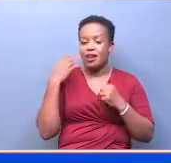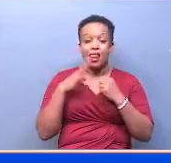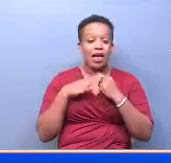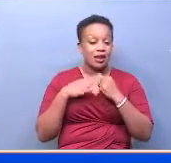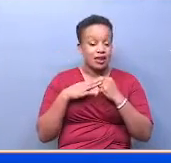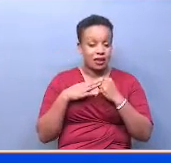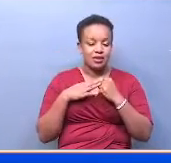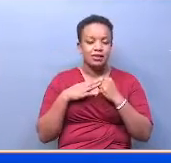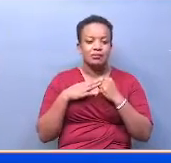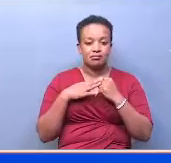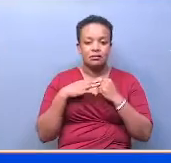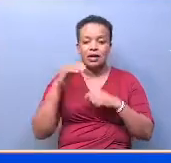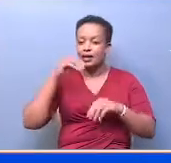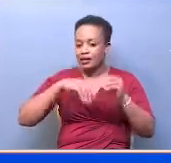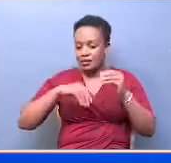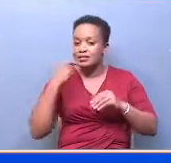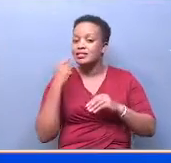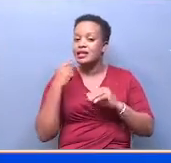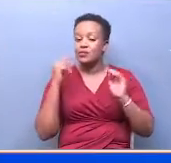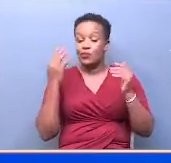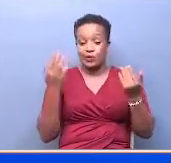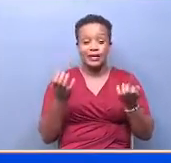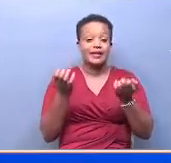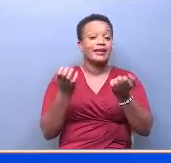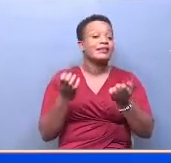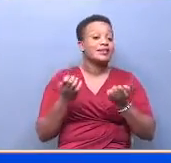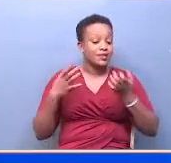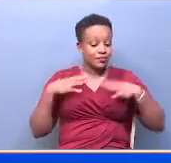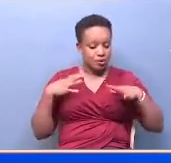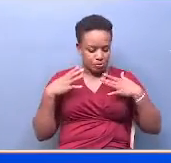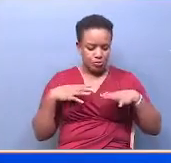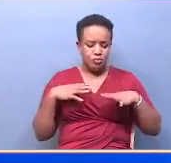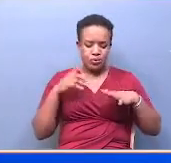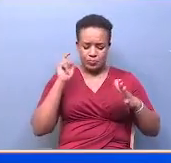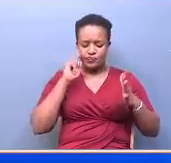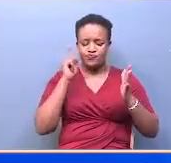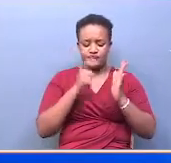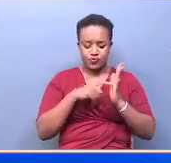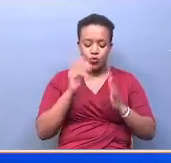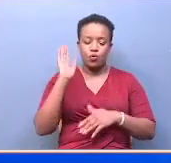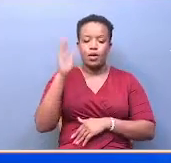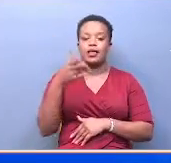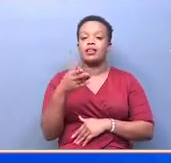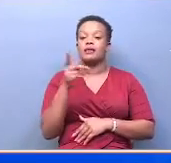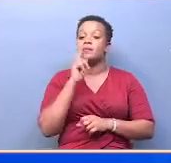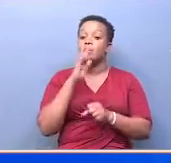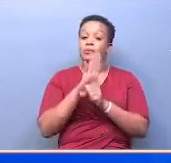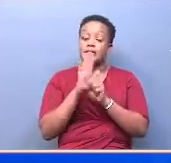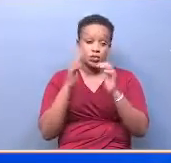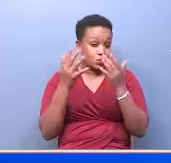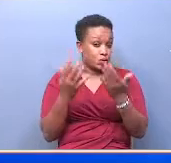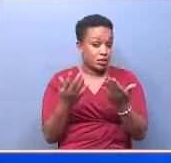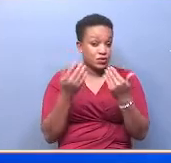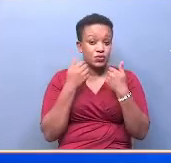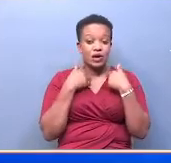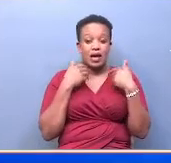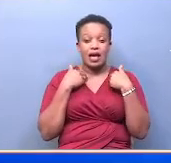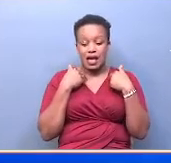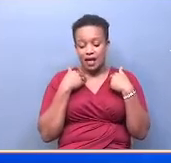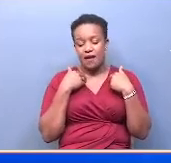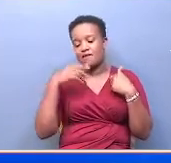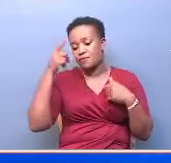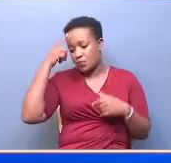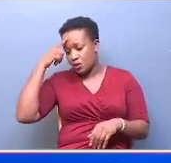needs of the residents will be considered when he takes over the country's leadership. He promised to take the country towards policy